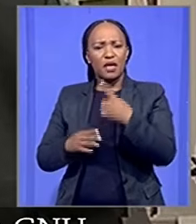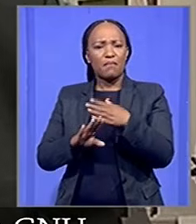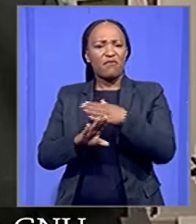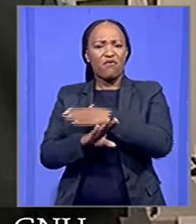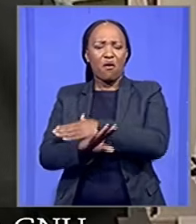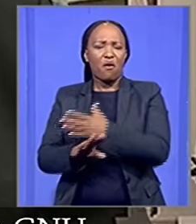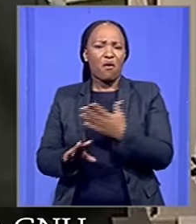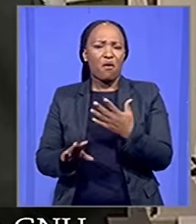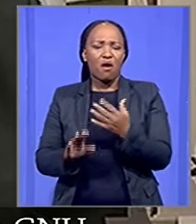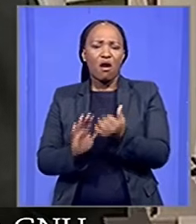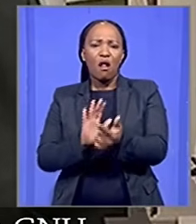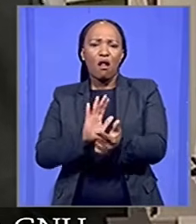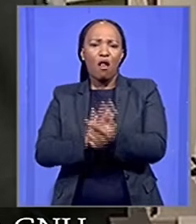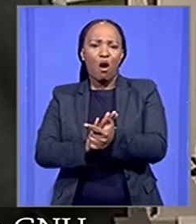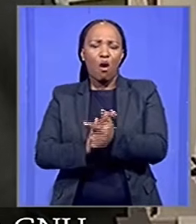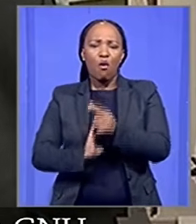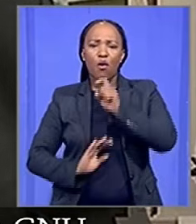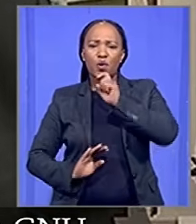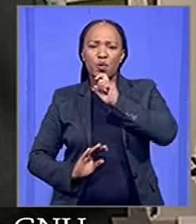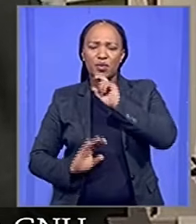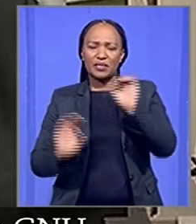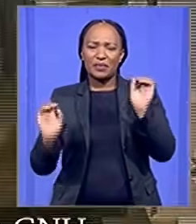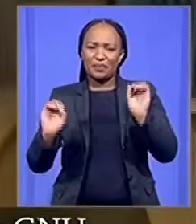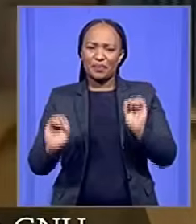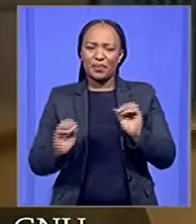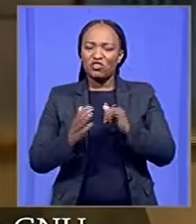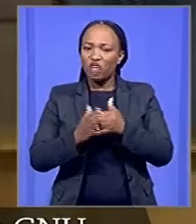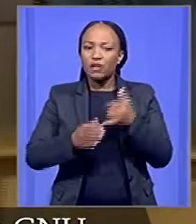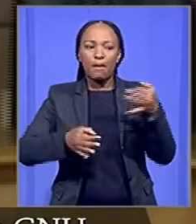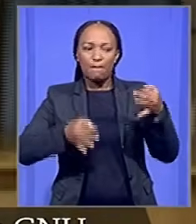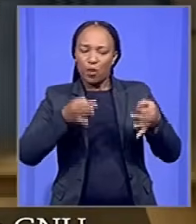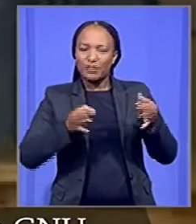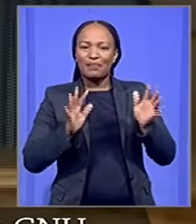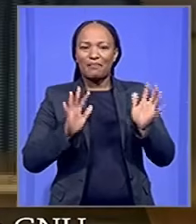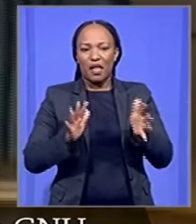law that was ever used there. It was politics.